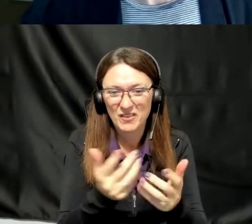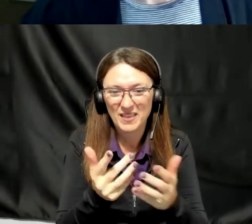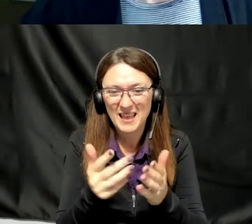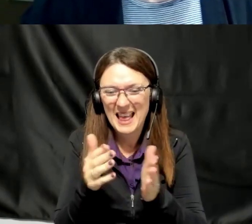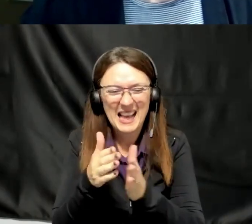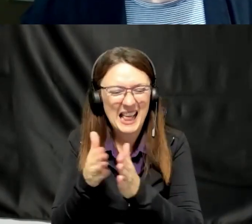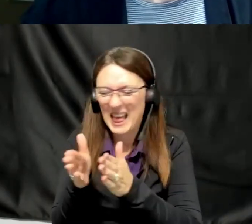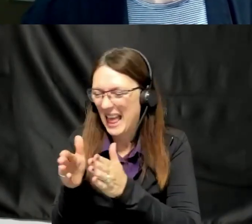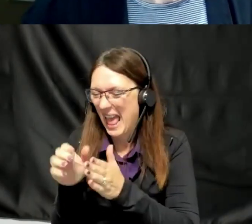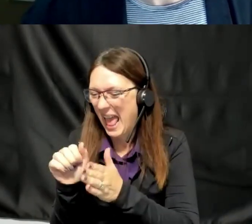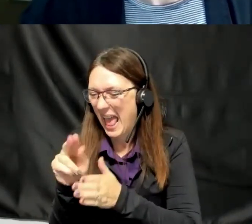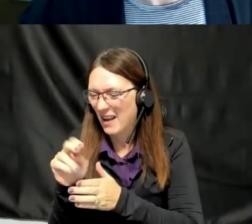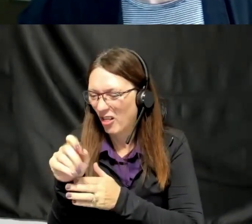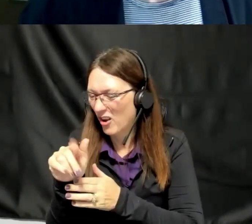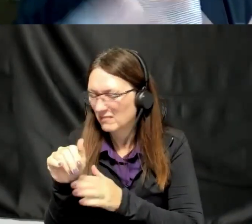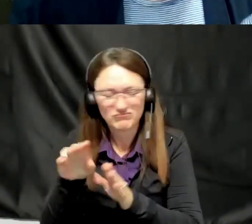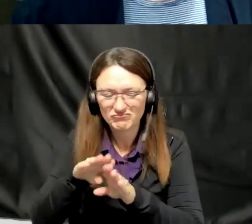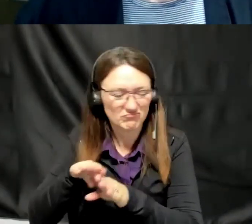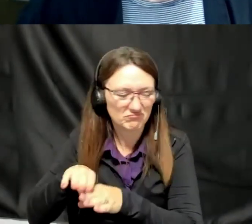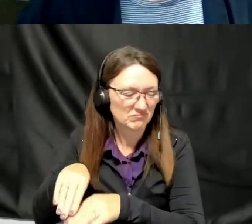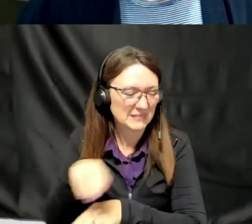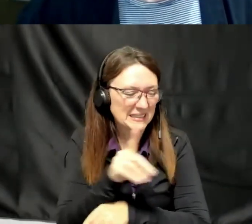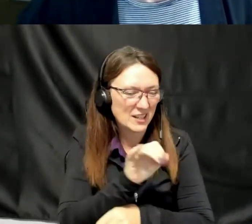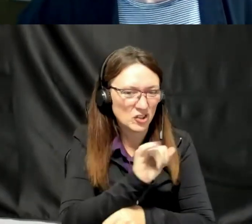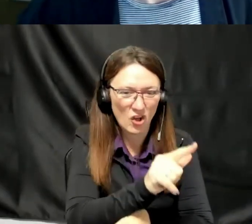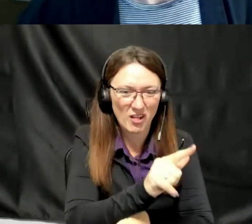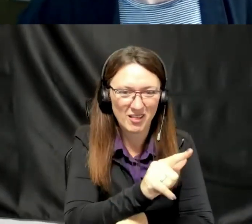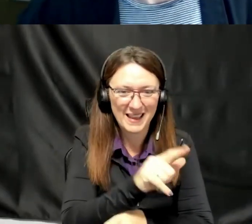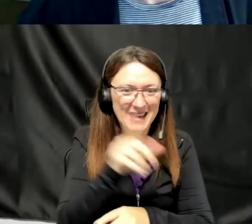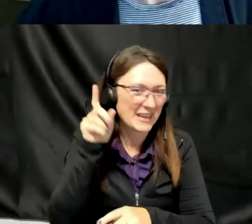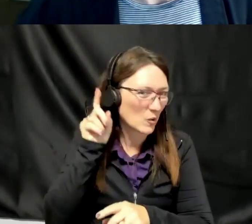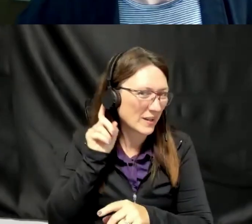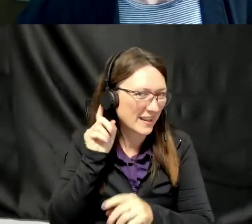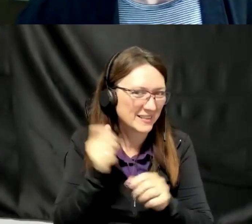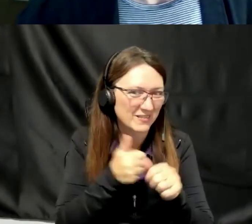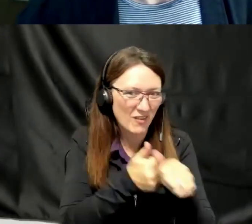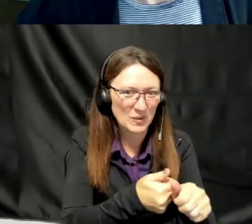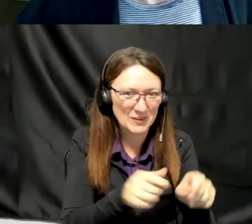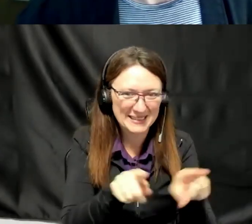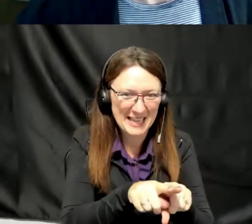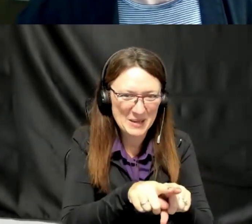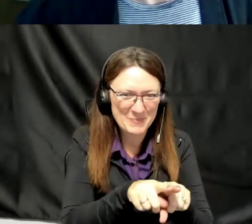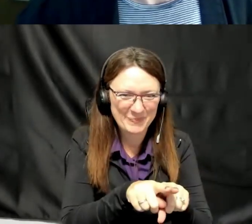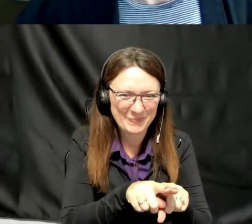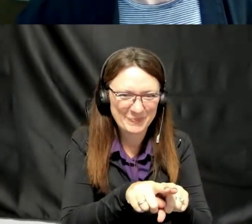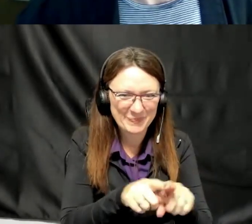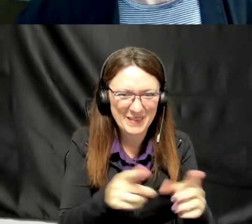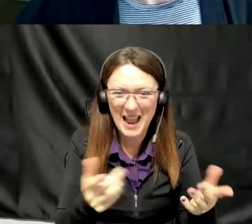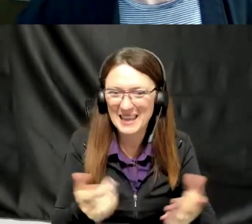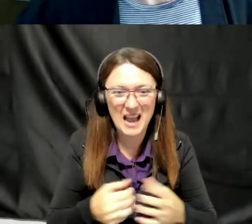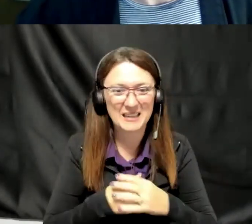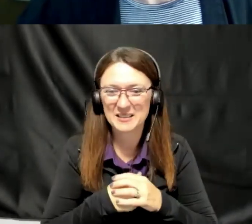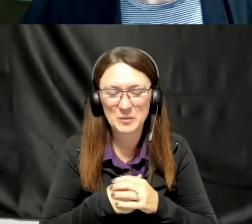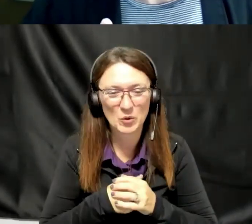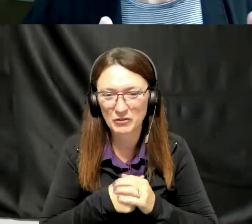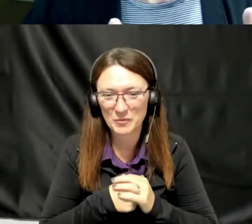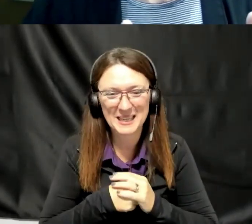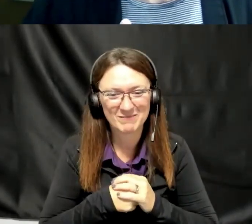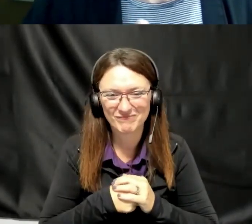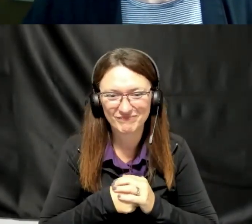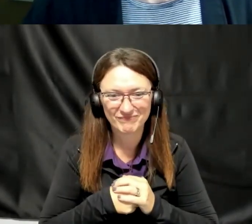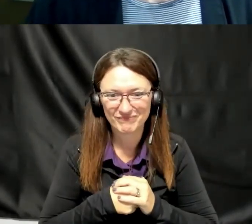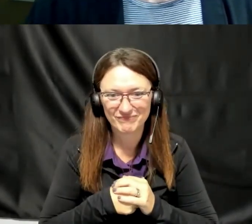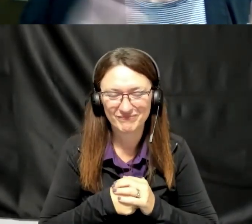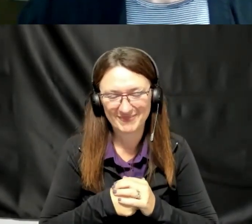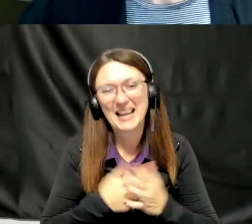a digital world and then hearing aids followed. Yeah. The goal is to like It doesn't work for